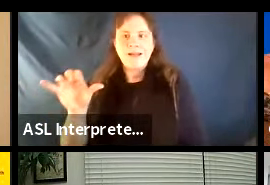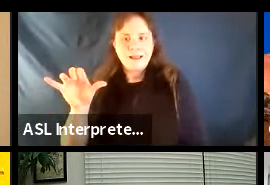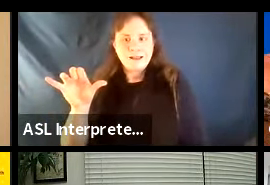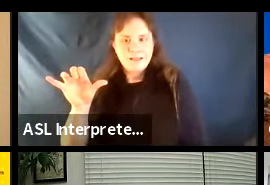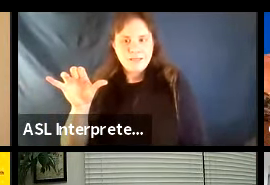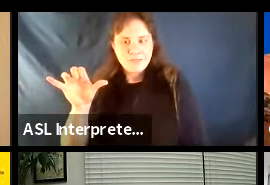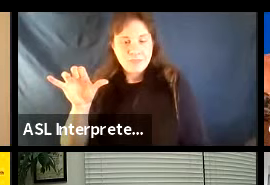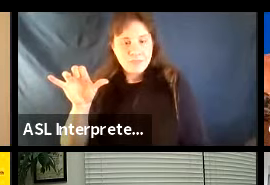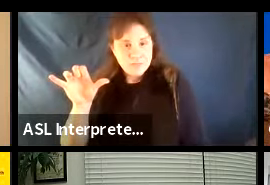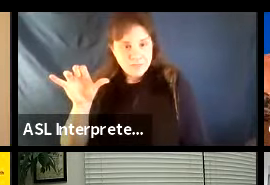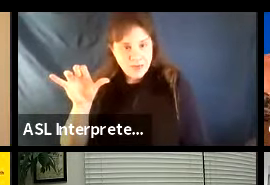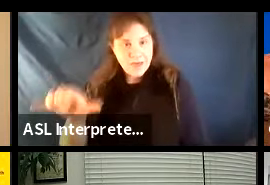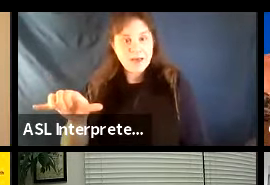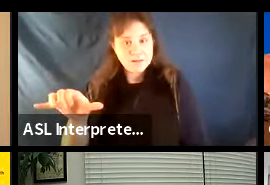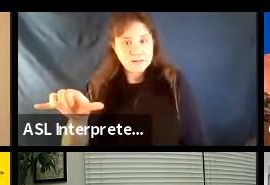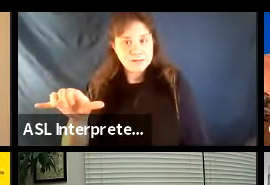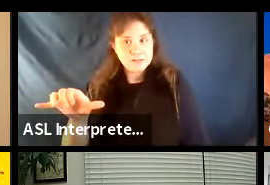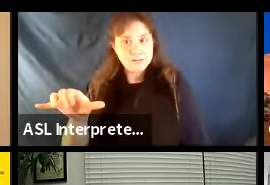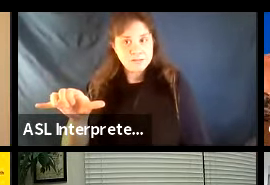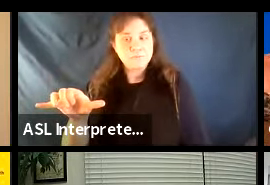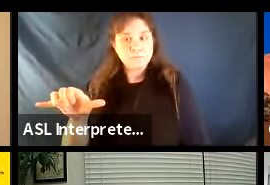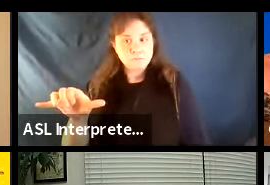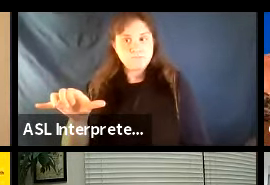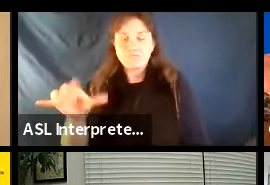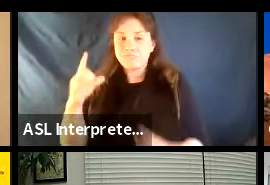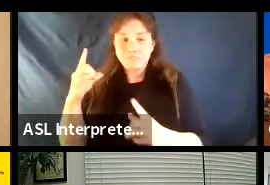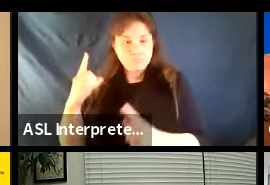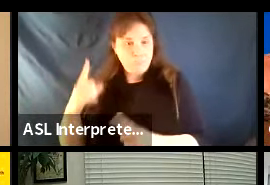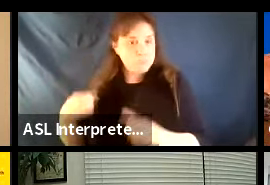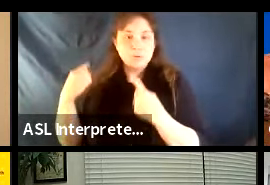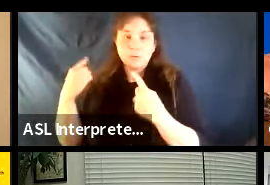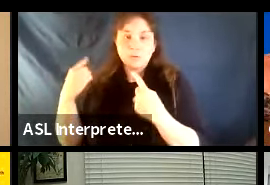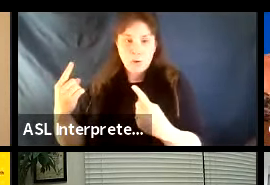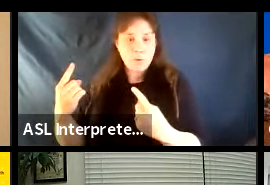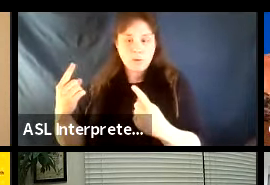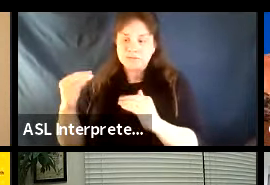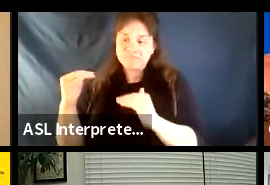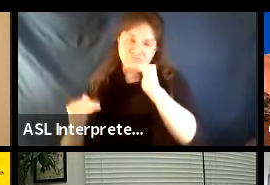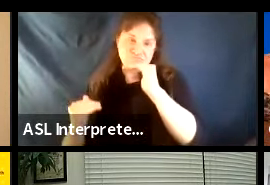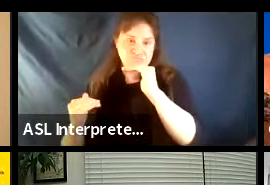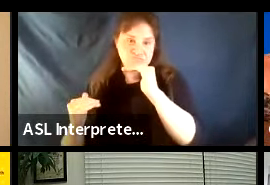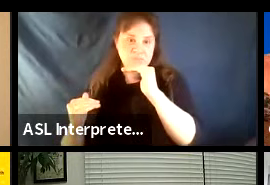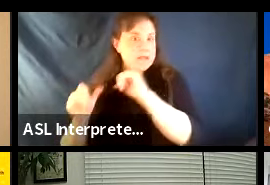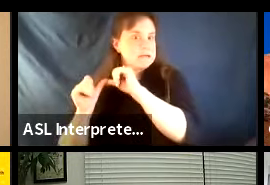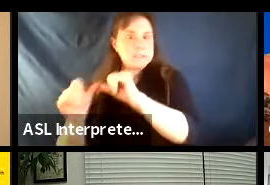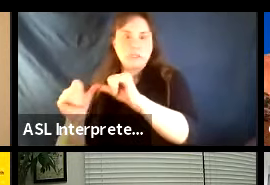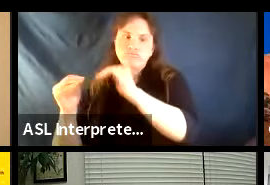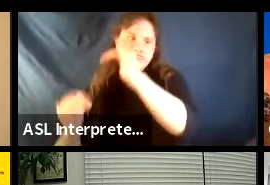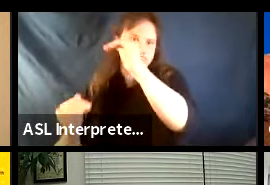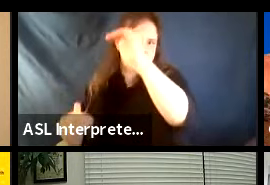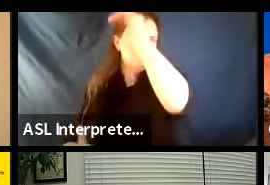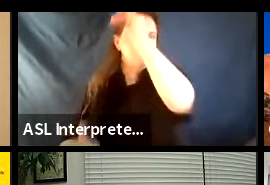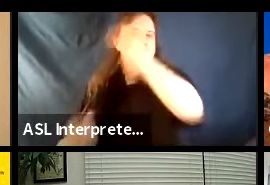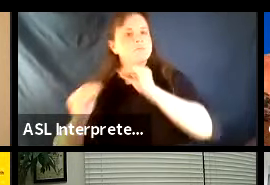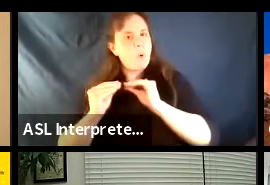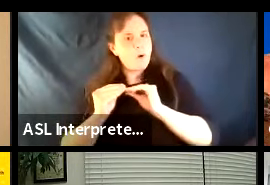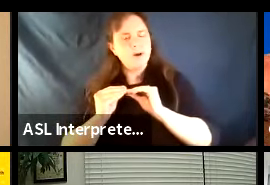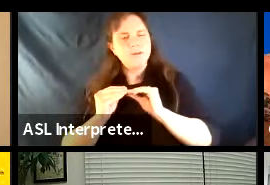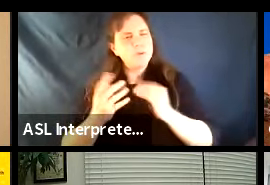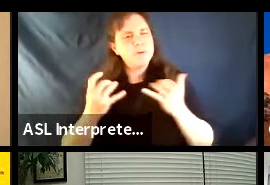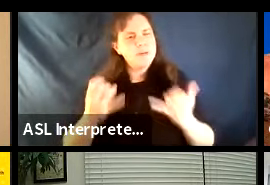train tracks that have long time fueled disparities to begin with. So what I fear that what we've created as we're transitioning